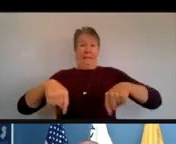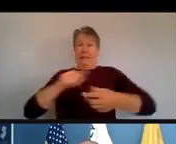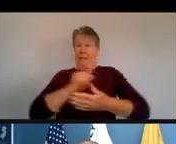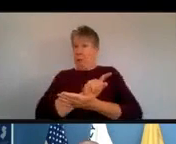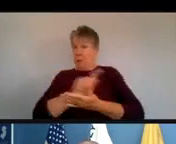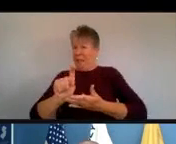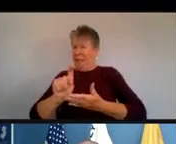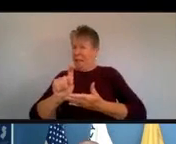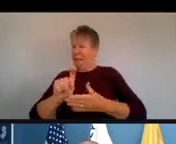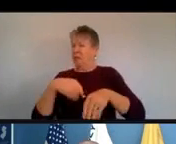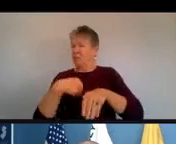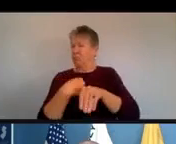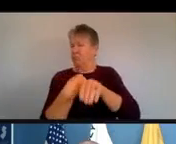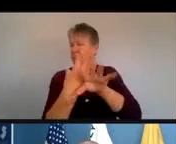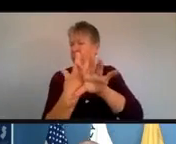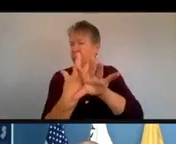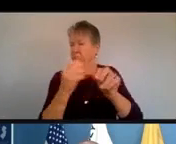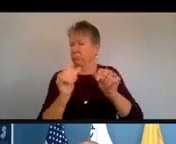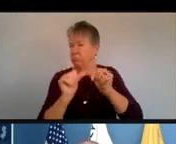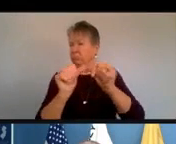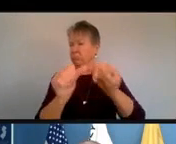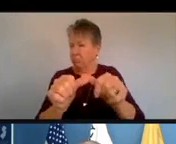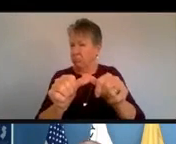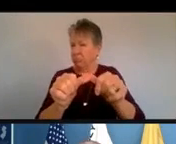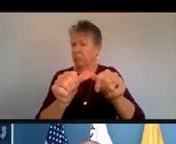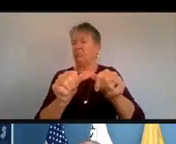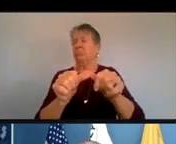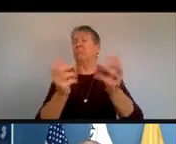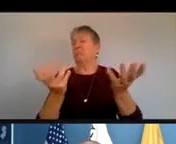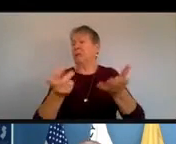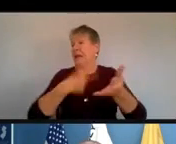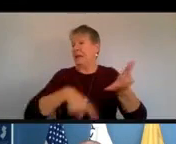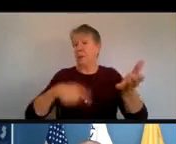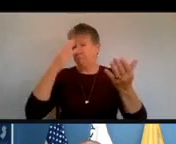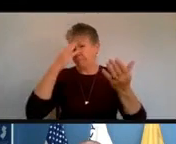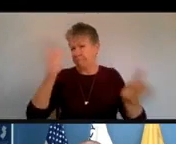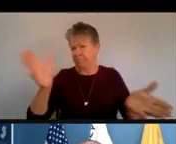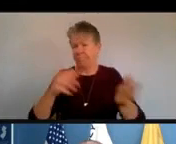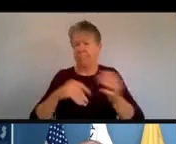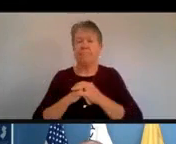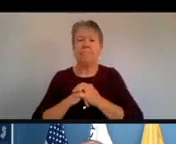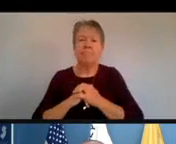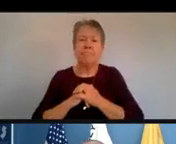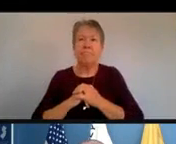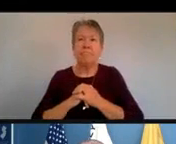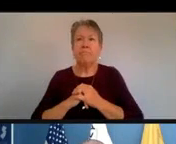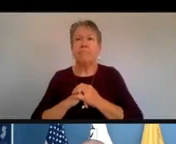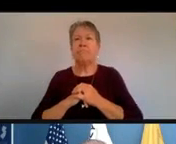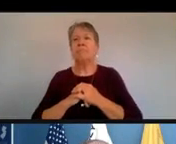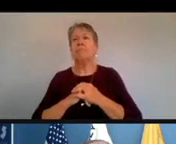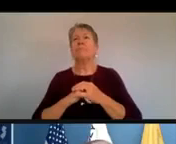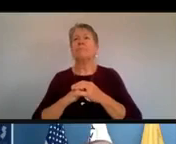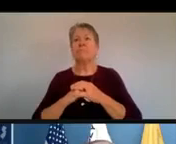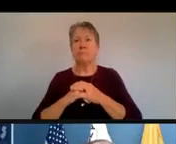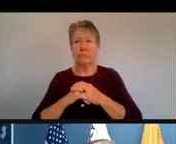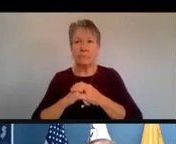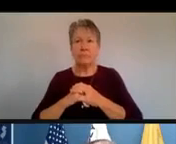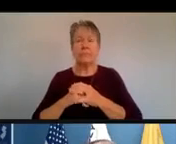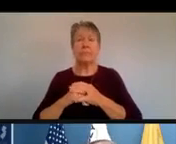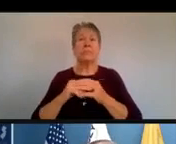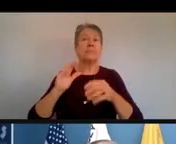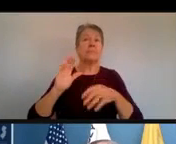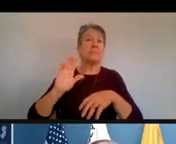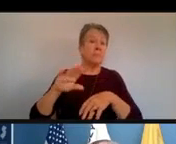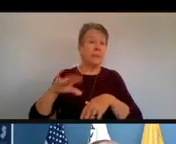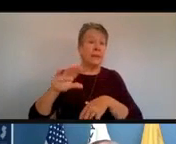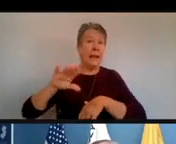next press engagement. We'll be with you electronically between now and then. Don't expect to see much of a public